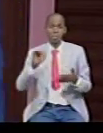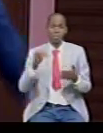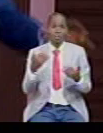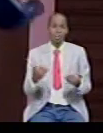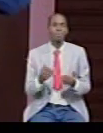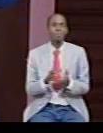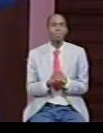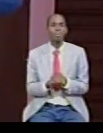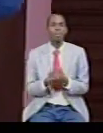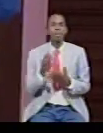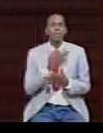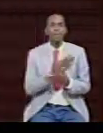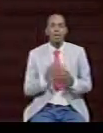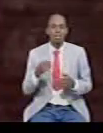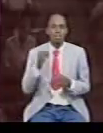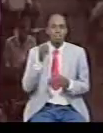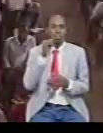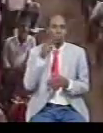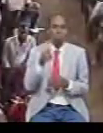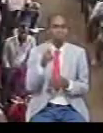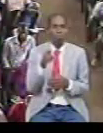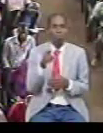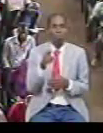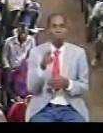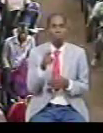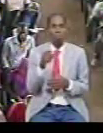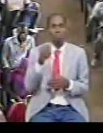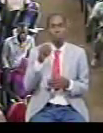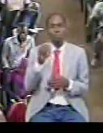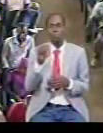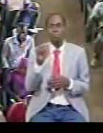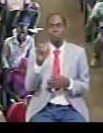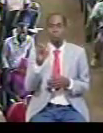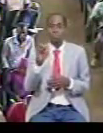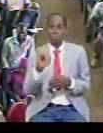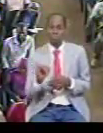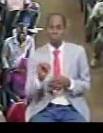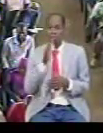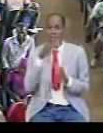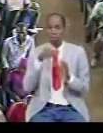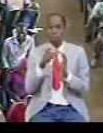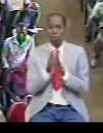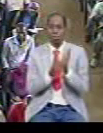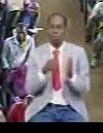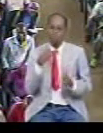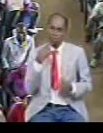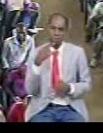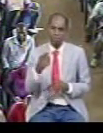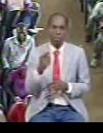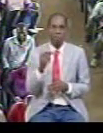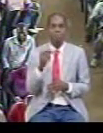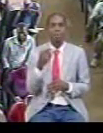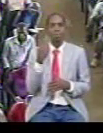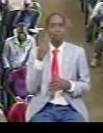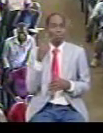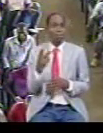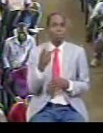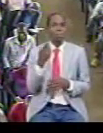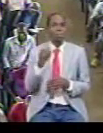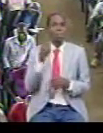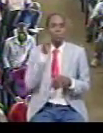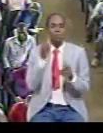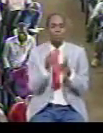And she said, behold, thy sister-in-law is gone back unto her people and unto